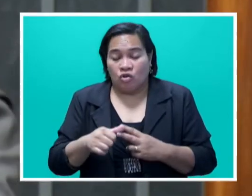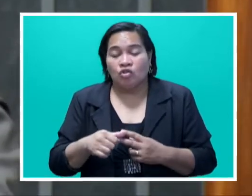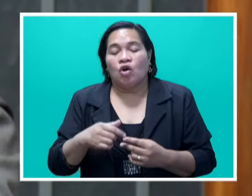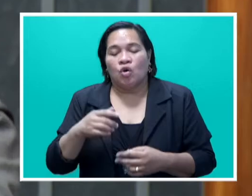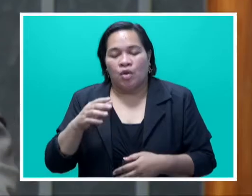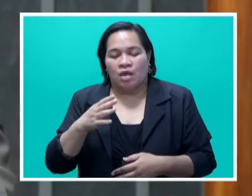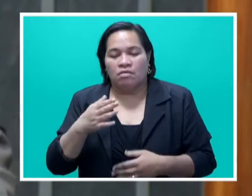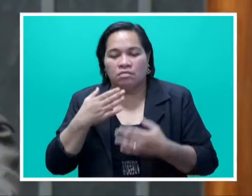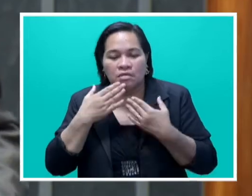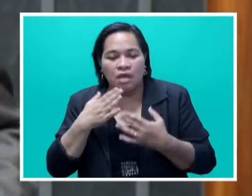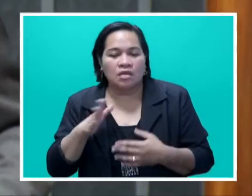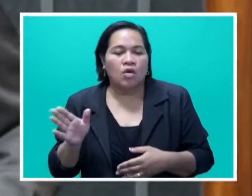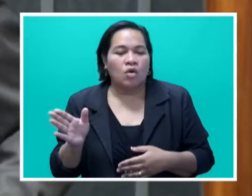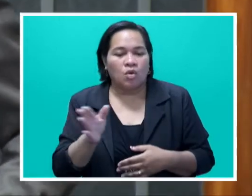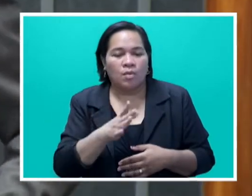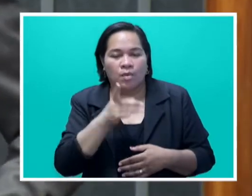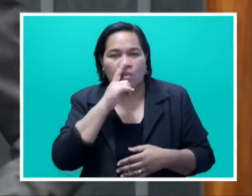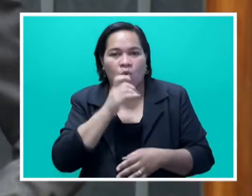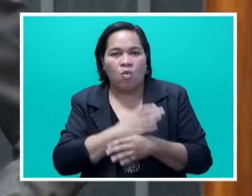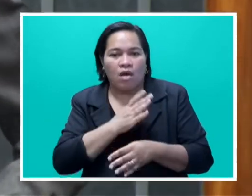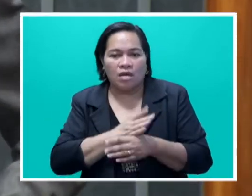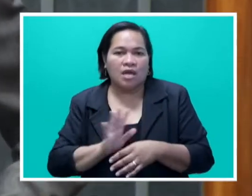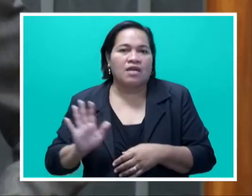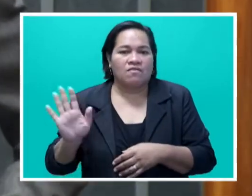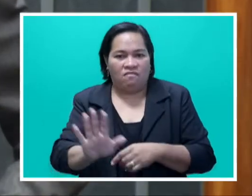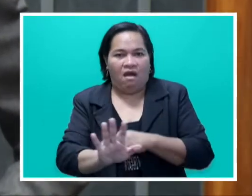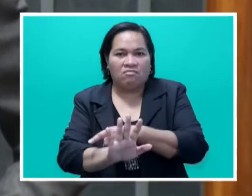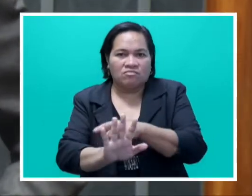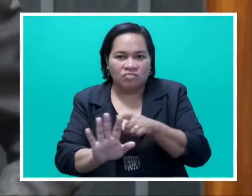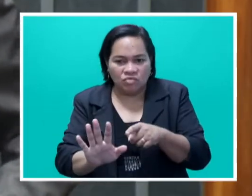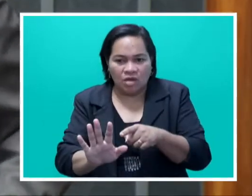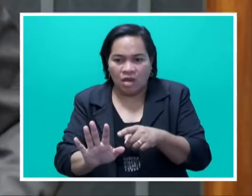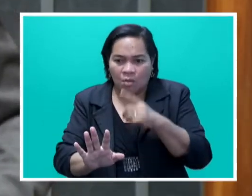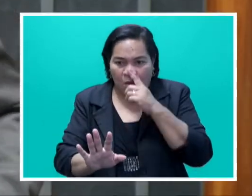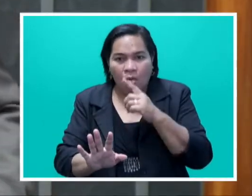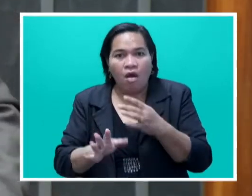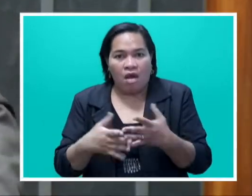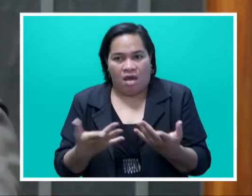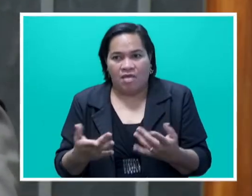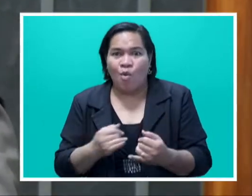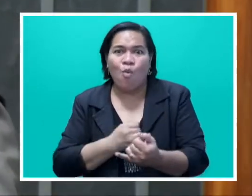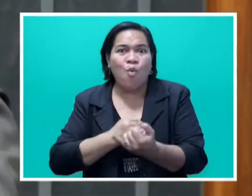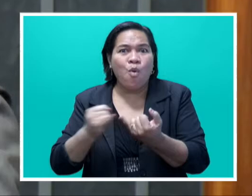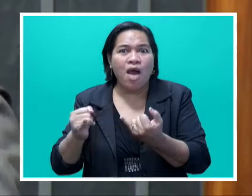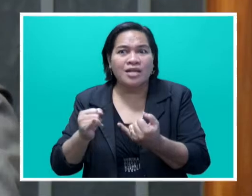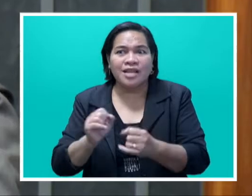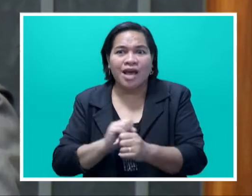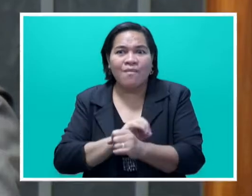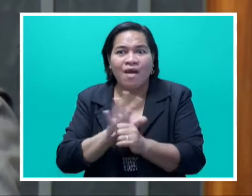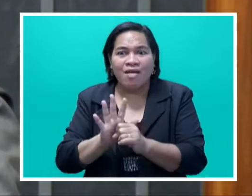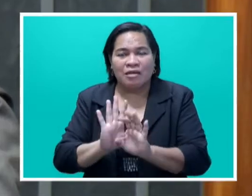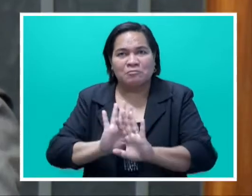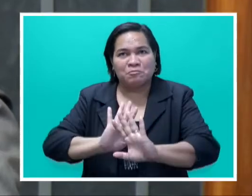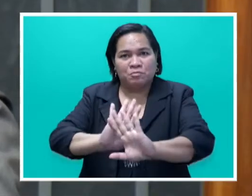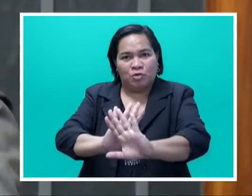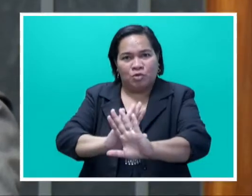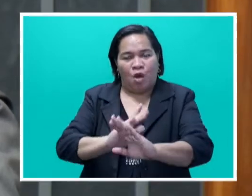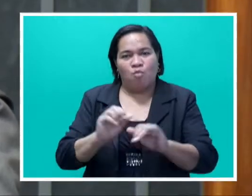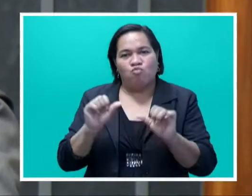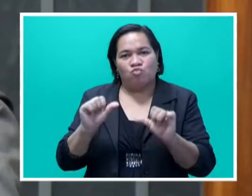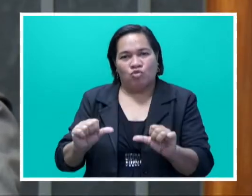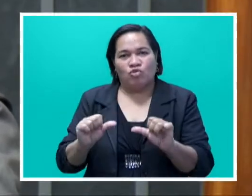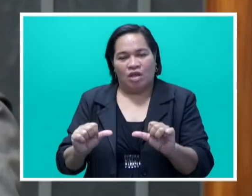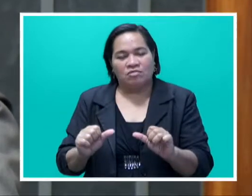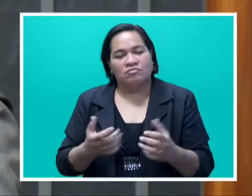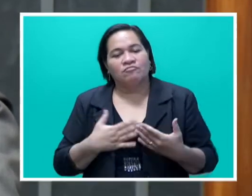health and at our borders, we have managed to keep the worst of the pandemic from our shores. I commend the